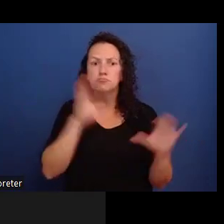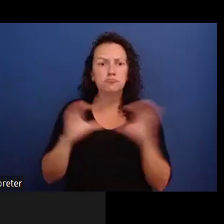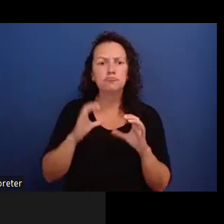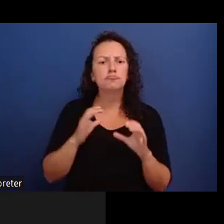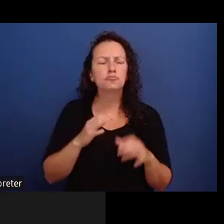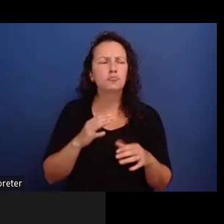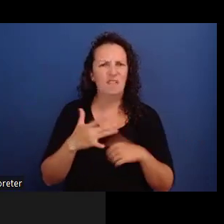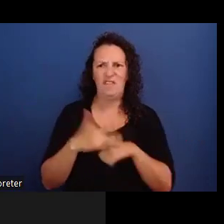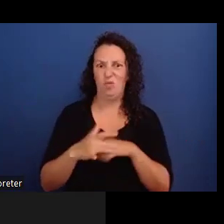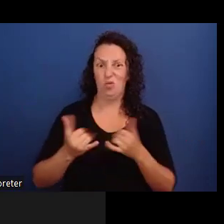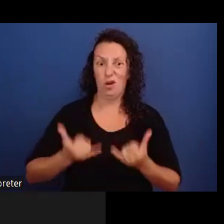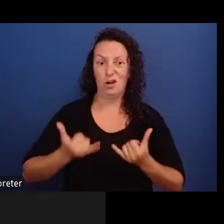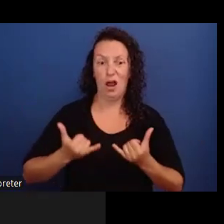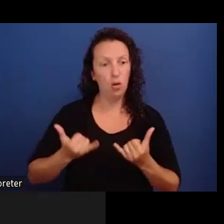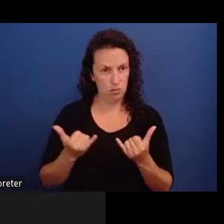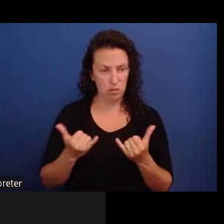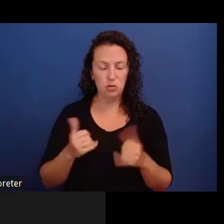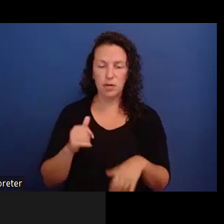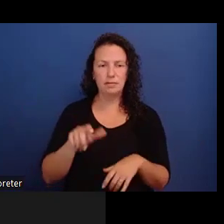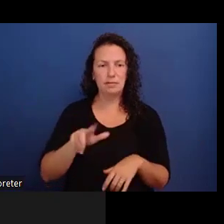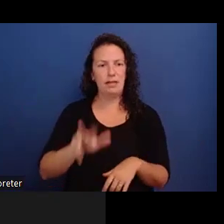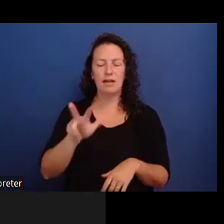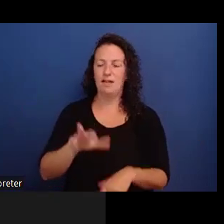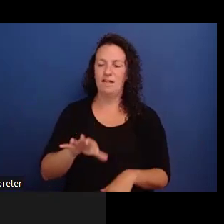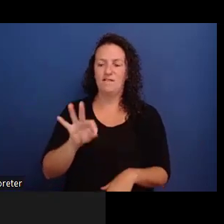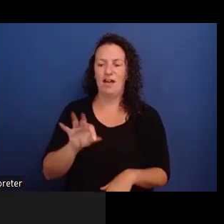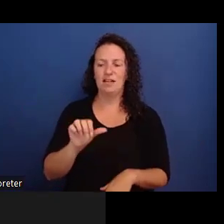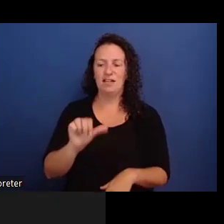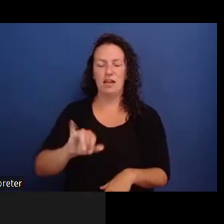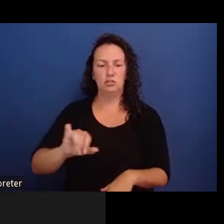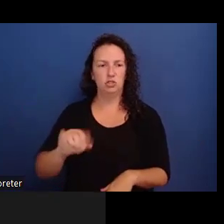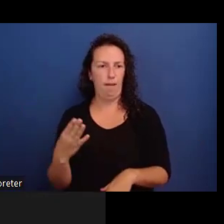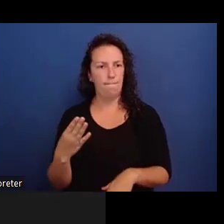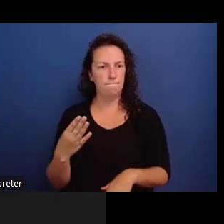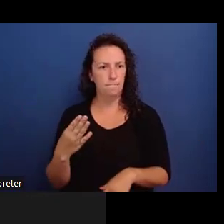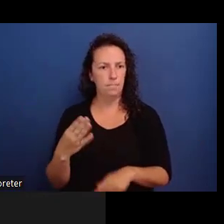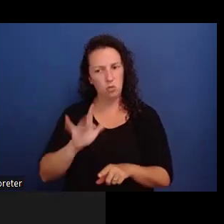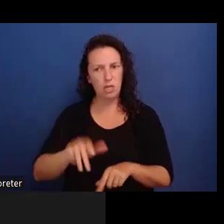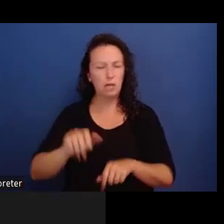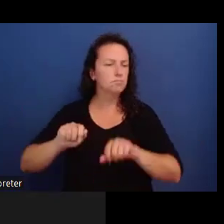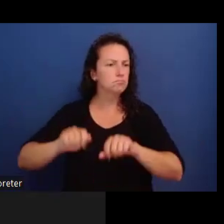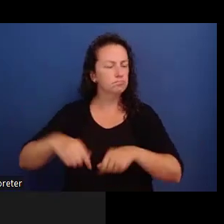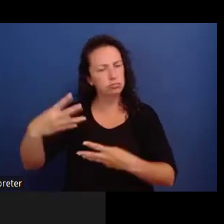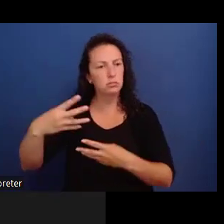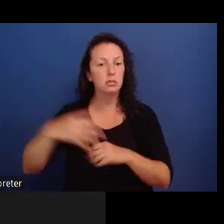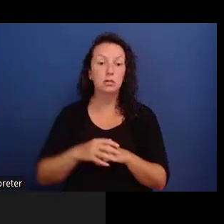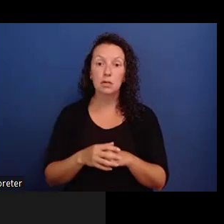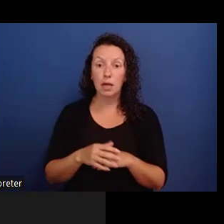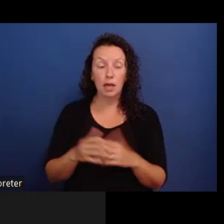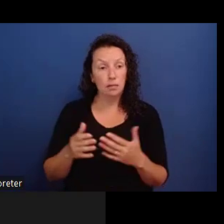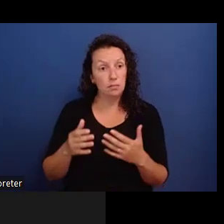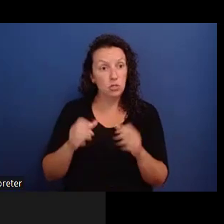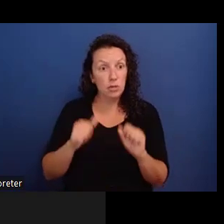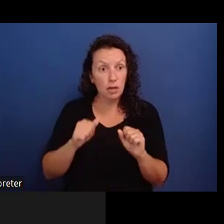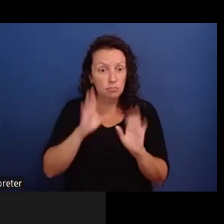that. And as Marion said, there's an option to focus on your particular state and gather